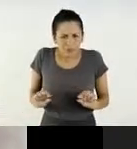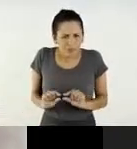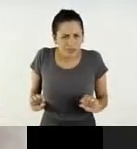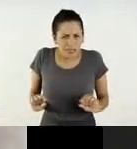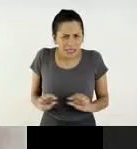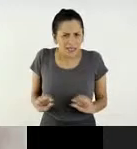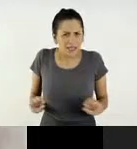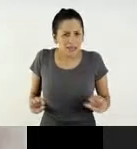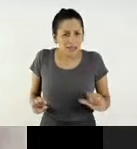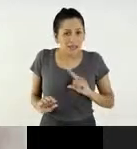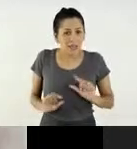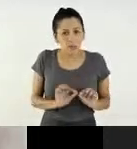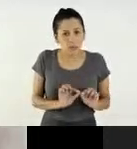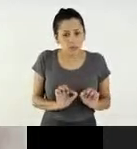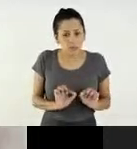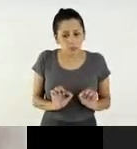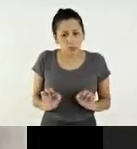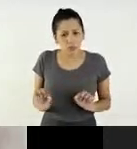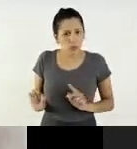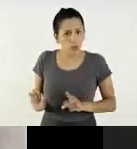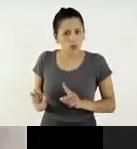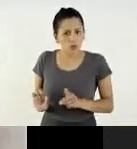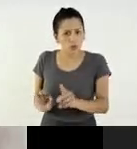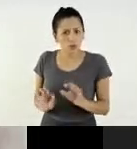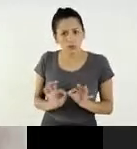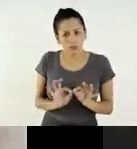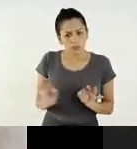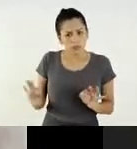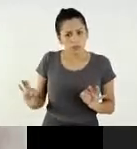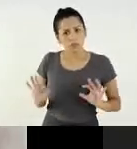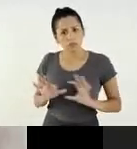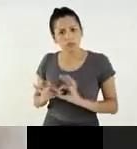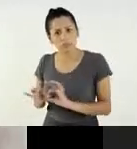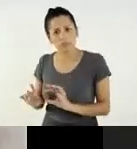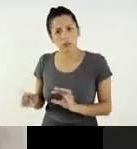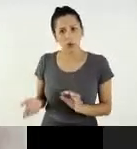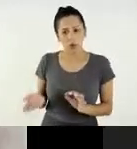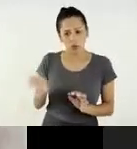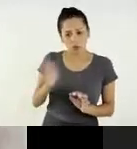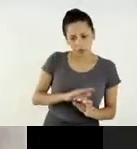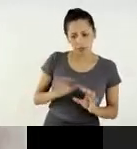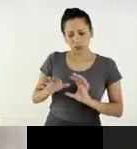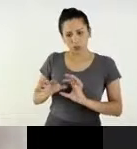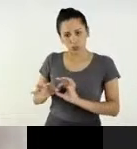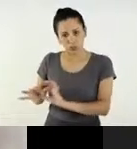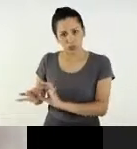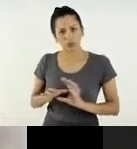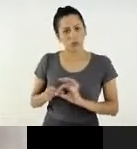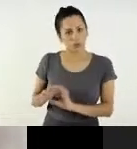to what I said at the outset about a kind of destabilizing our expectations,